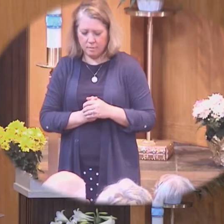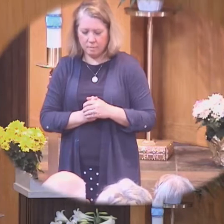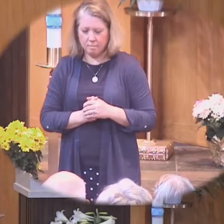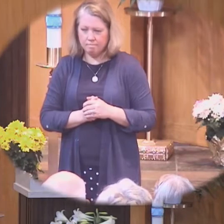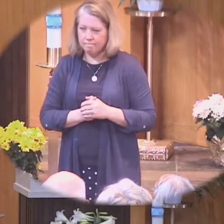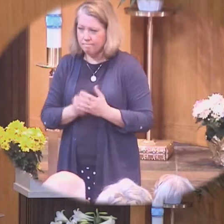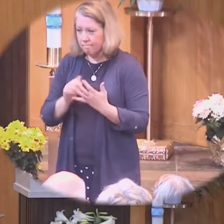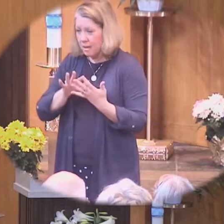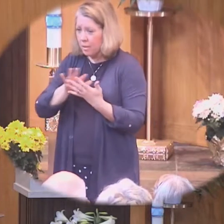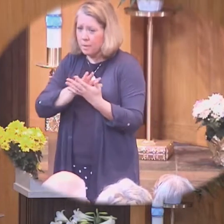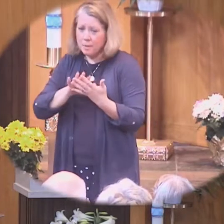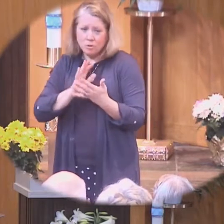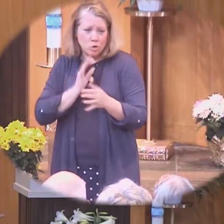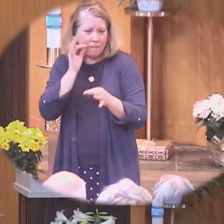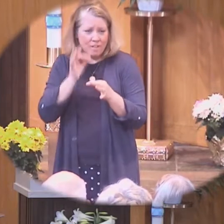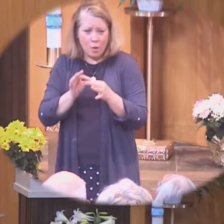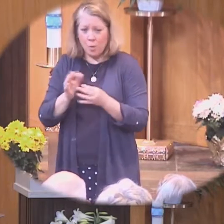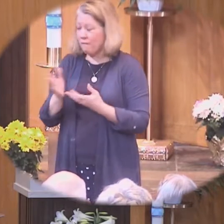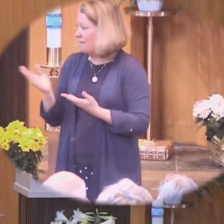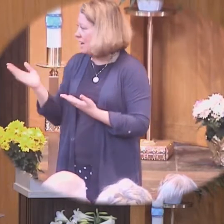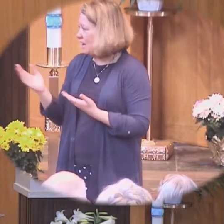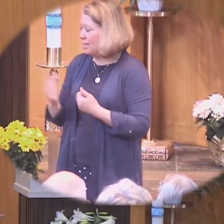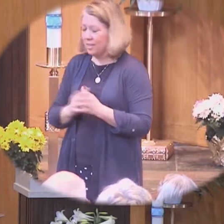The mystery of faith.